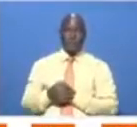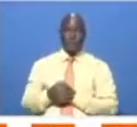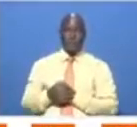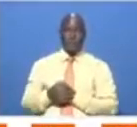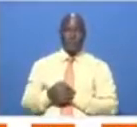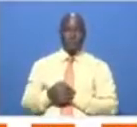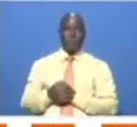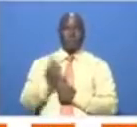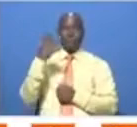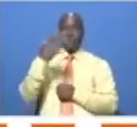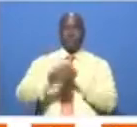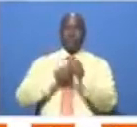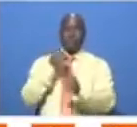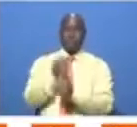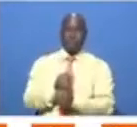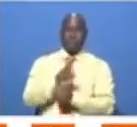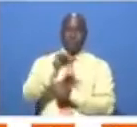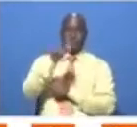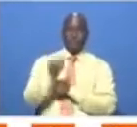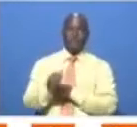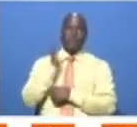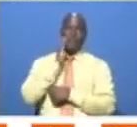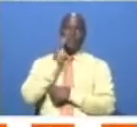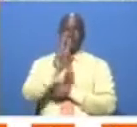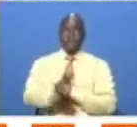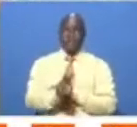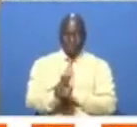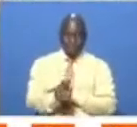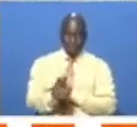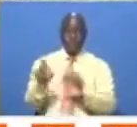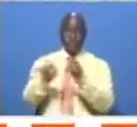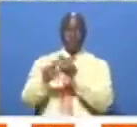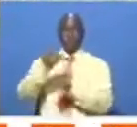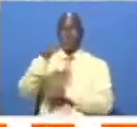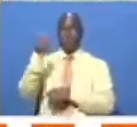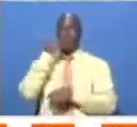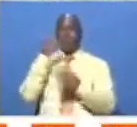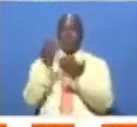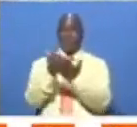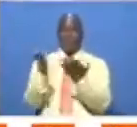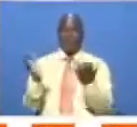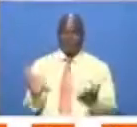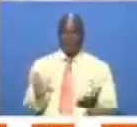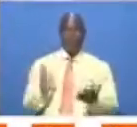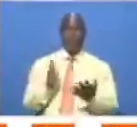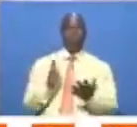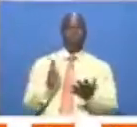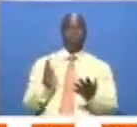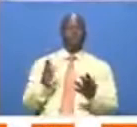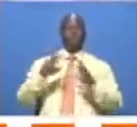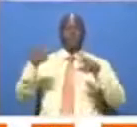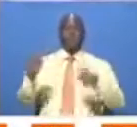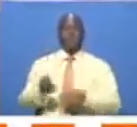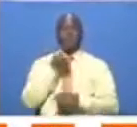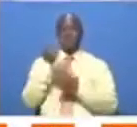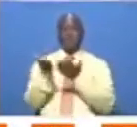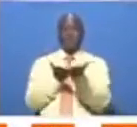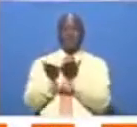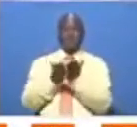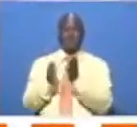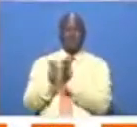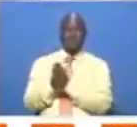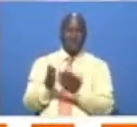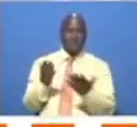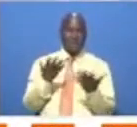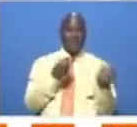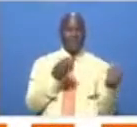offices. 25-year-old Nellinger is a mother of two. Like many patients here, her journey of seeking medical services has not